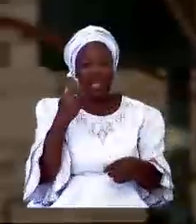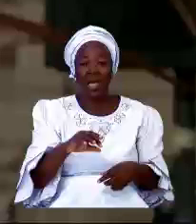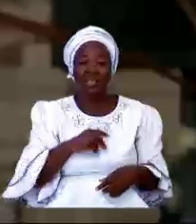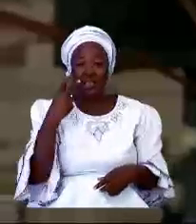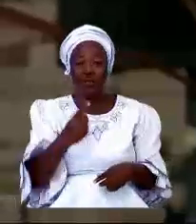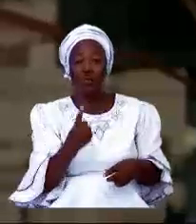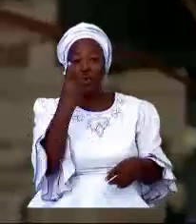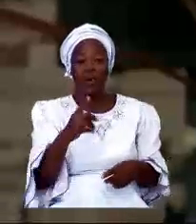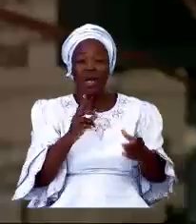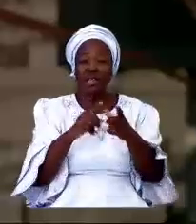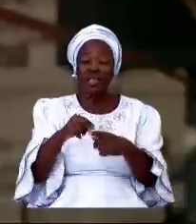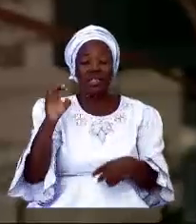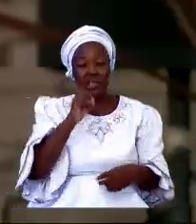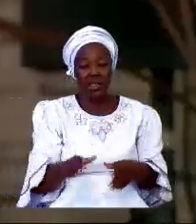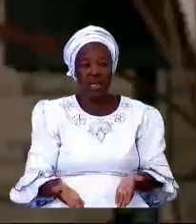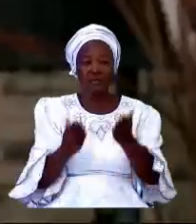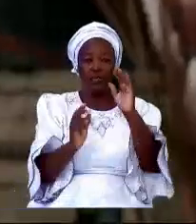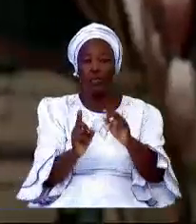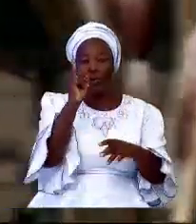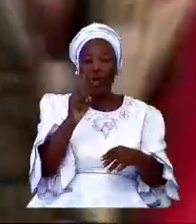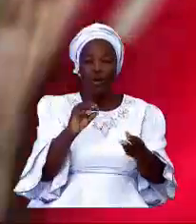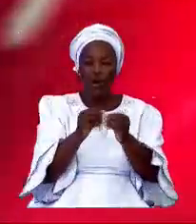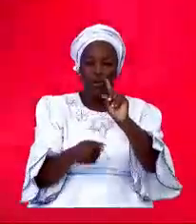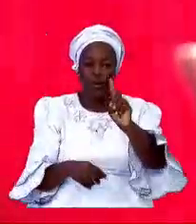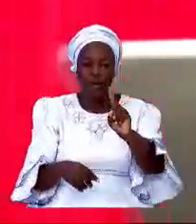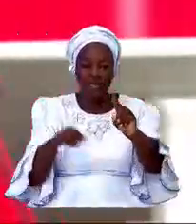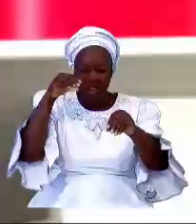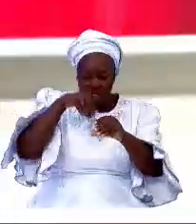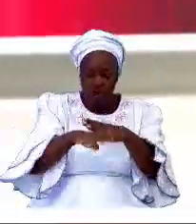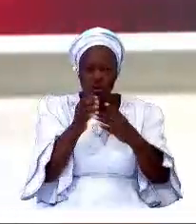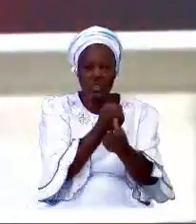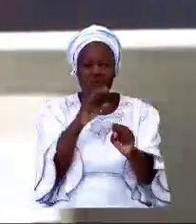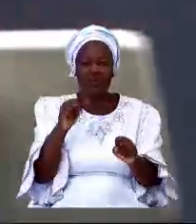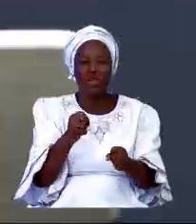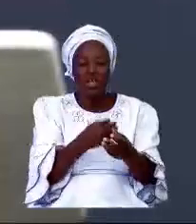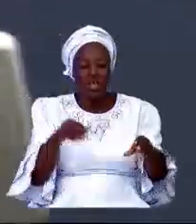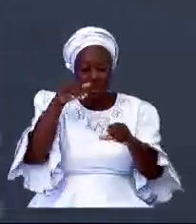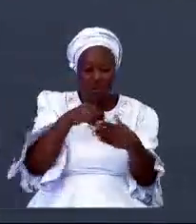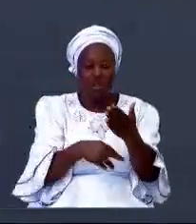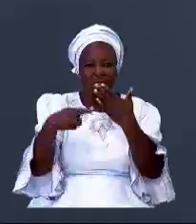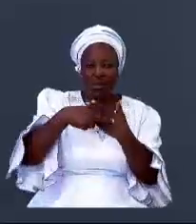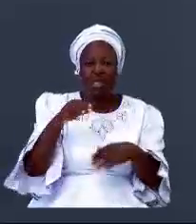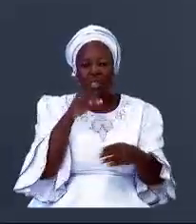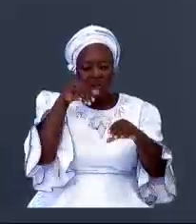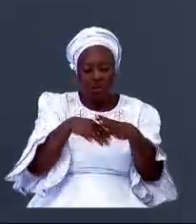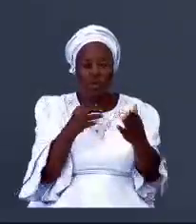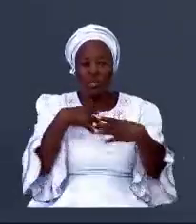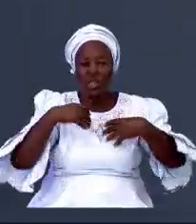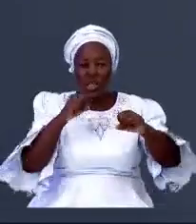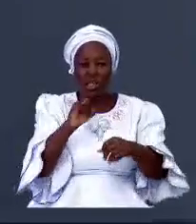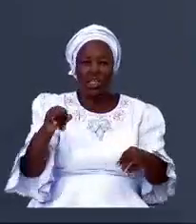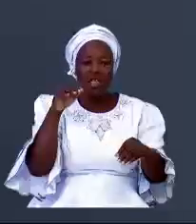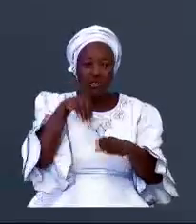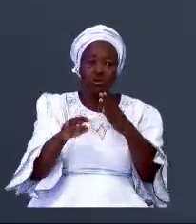sickness, out of your infirmity. And he's raising you up. He's lifting you up, number one, into your salvation,